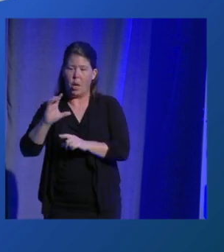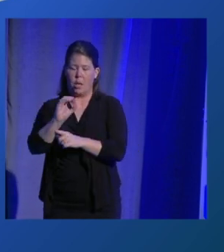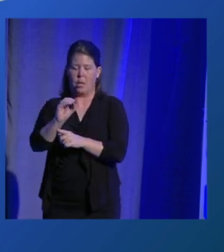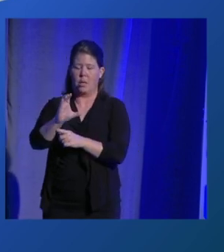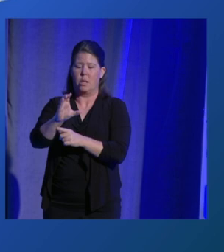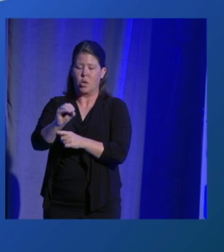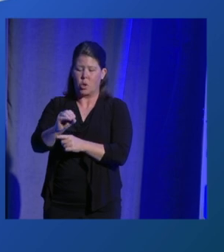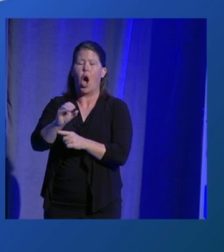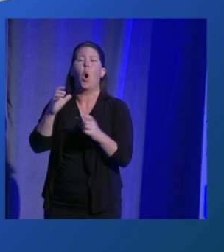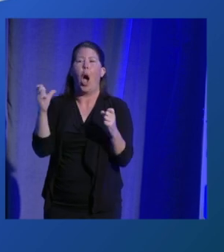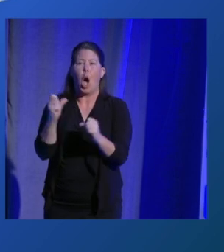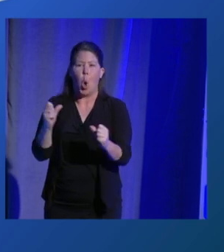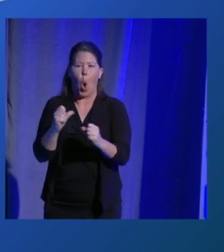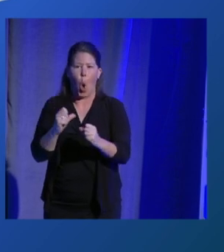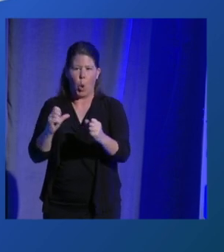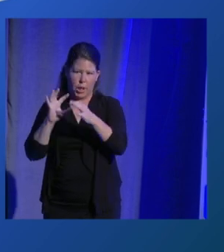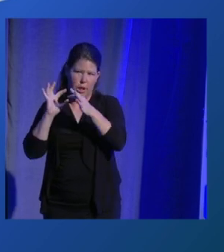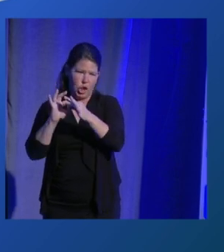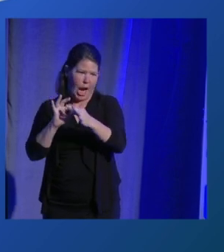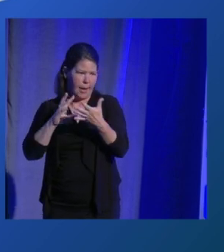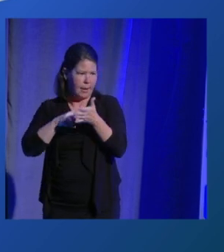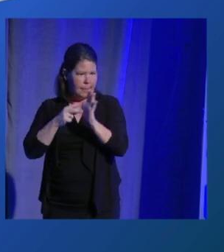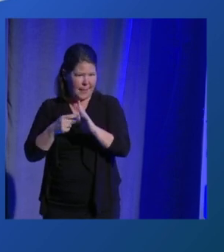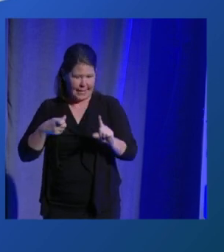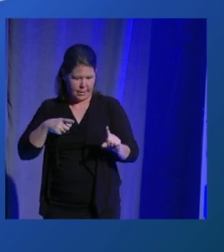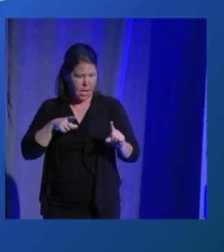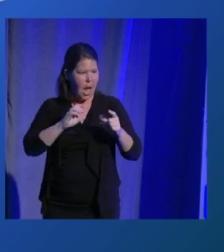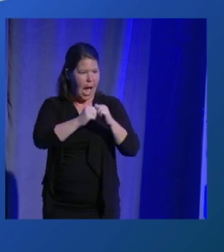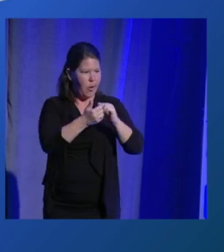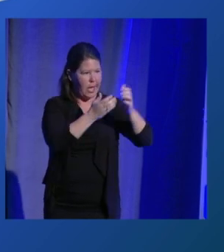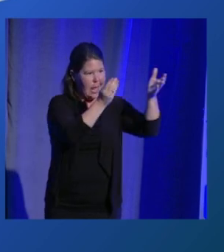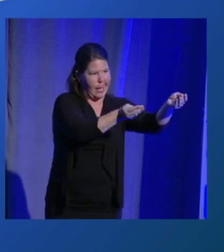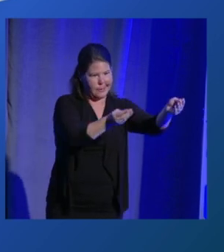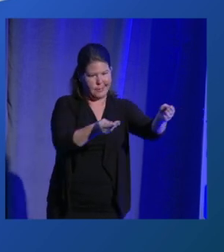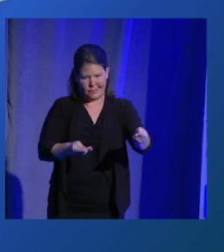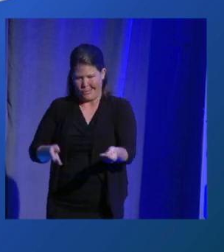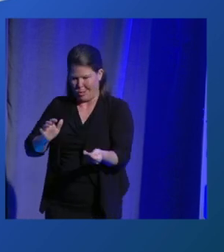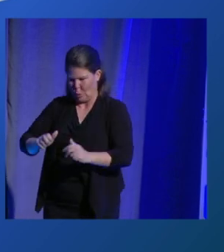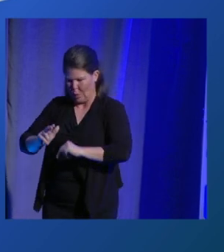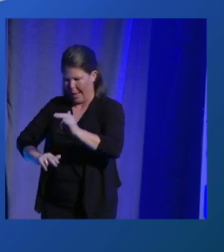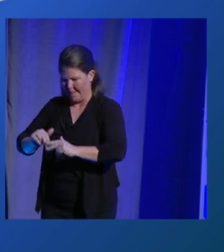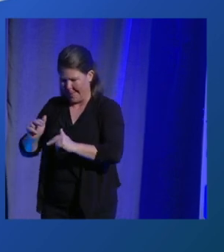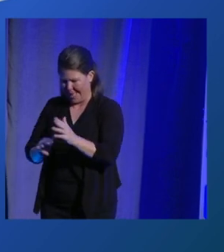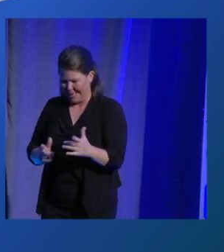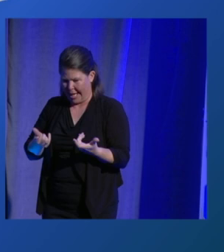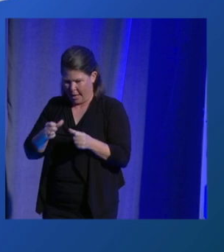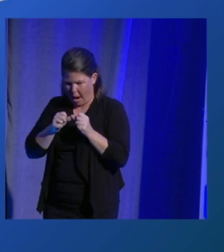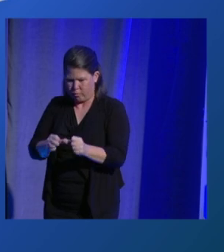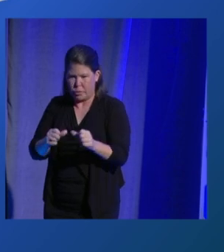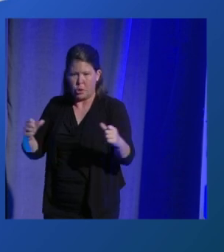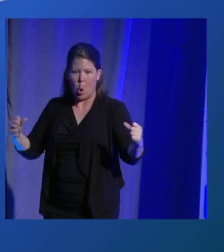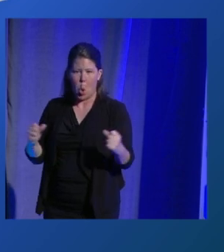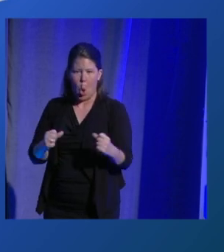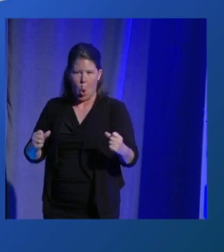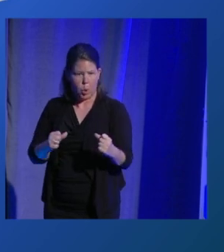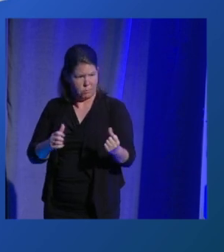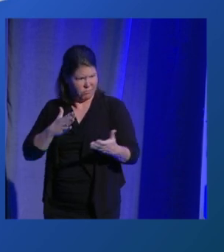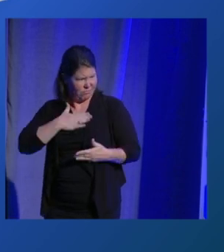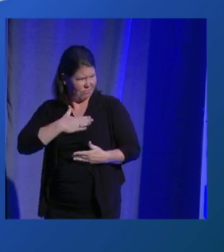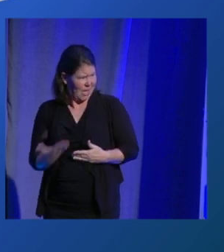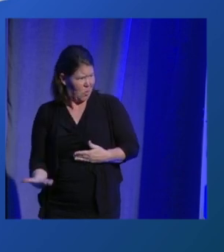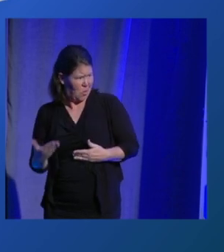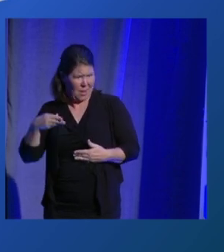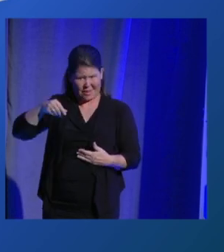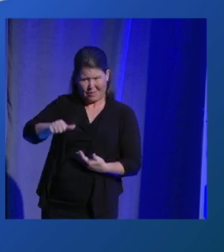time so they were willing to spend the money in this project with is with Max our data um